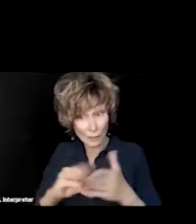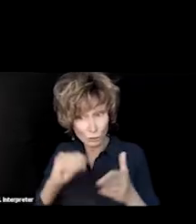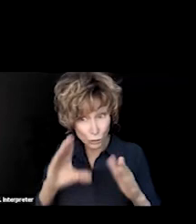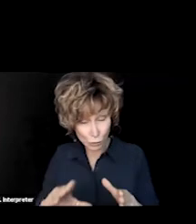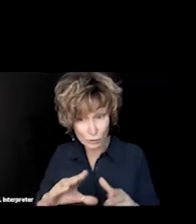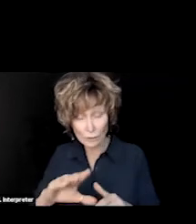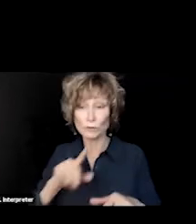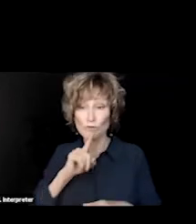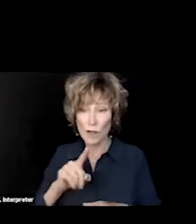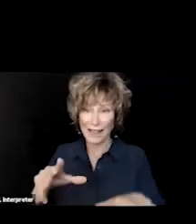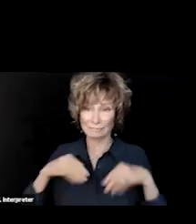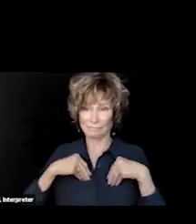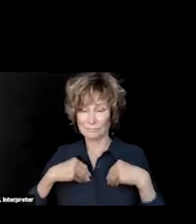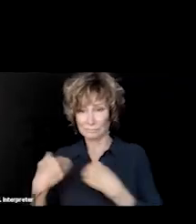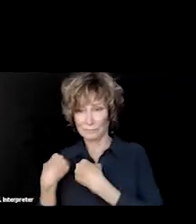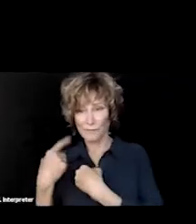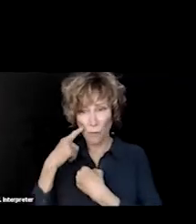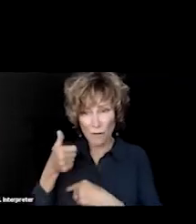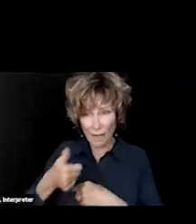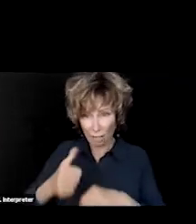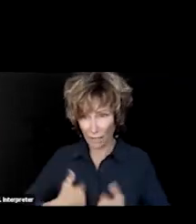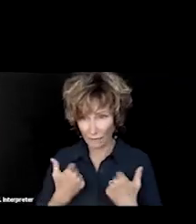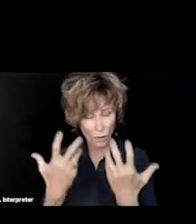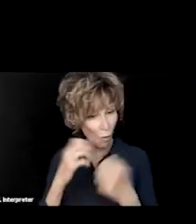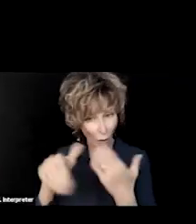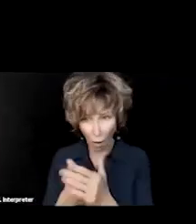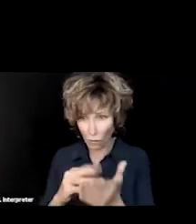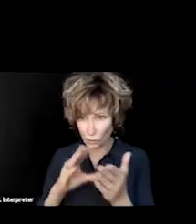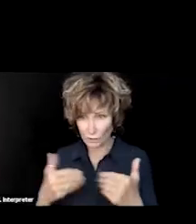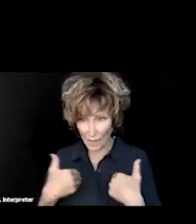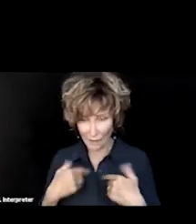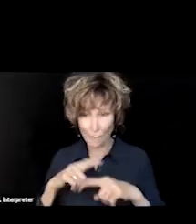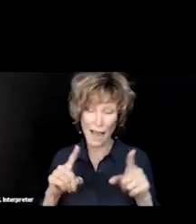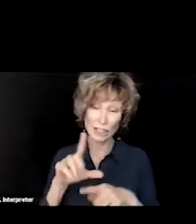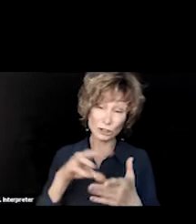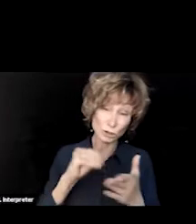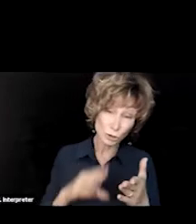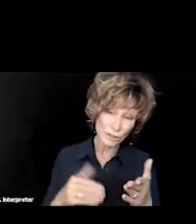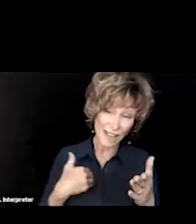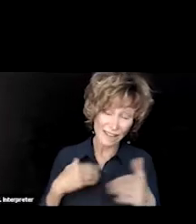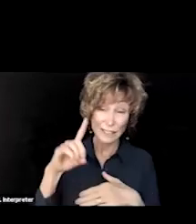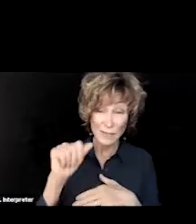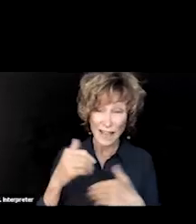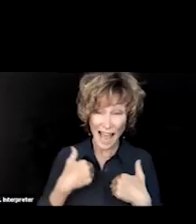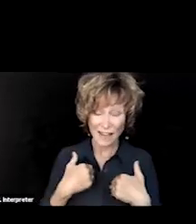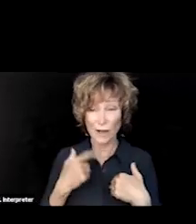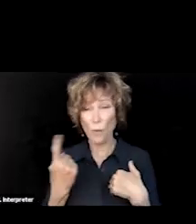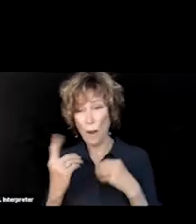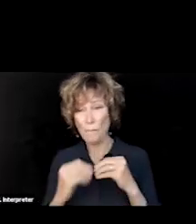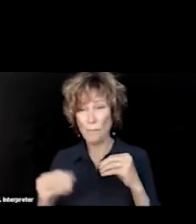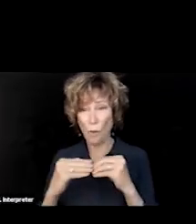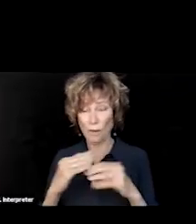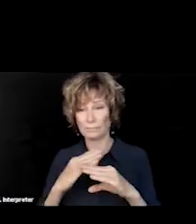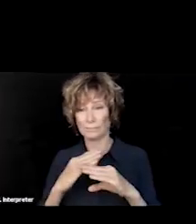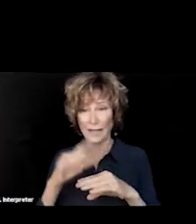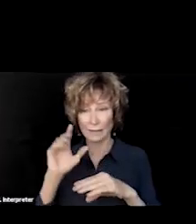behind the wheel. We want this for all our students, but students with disabilities have an extra layer. As they develop, they